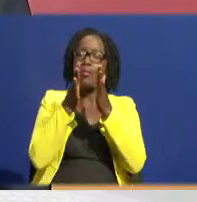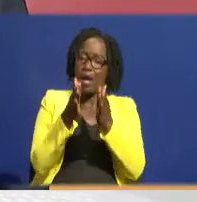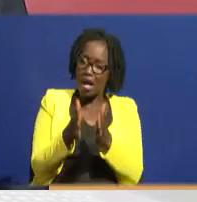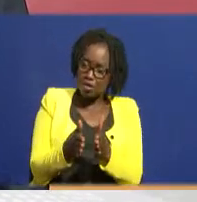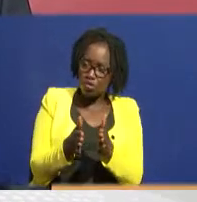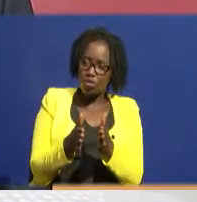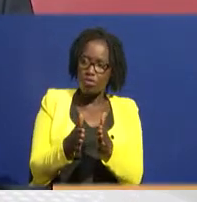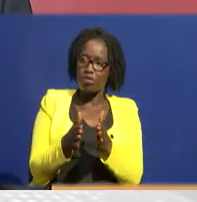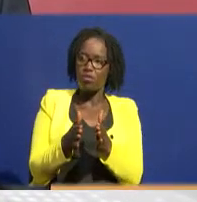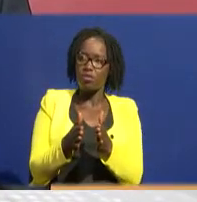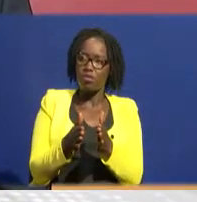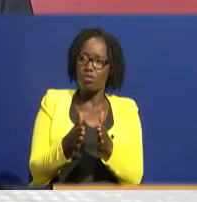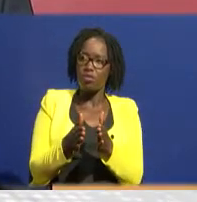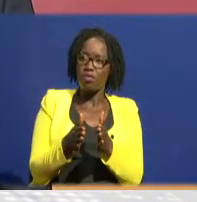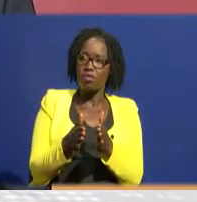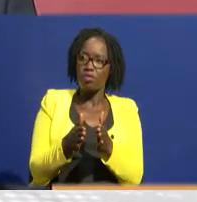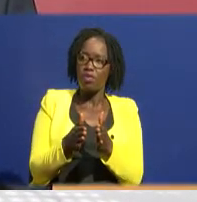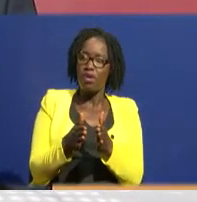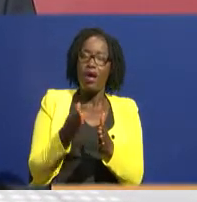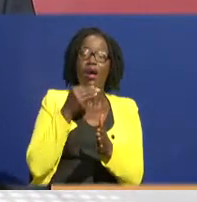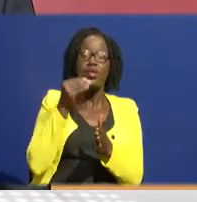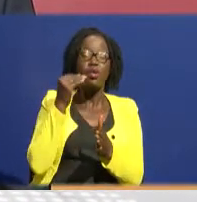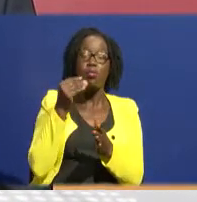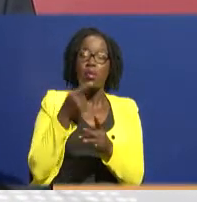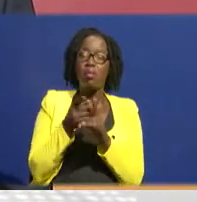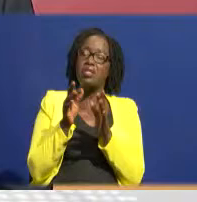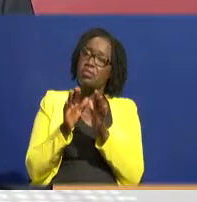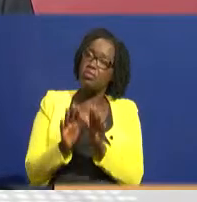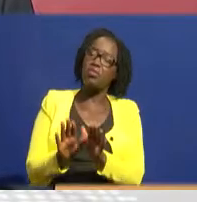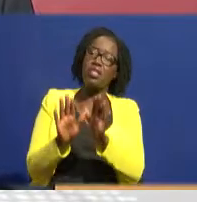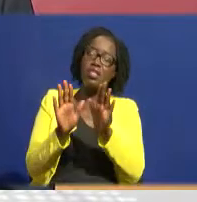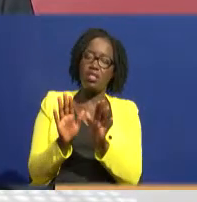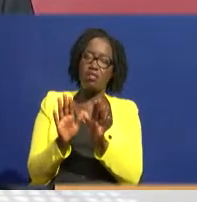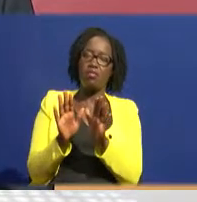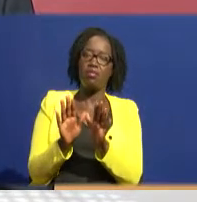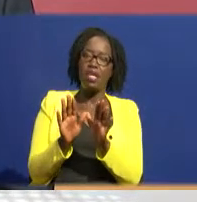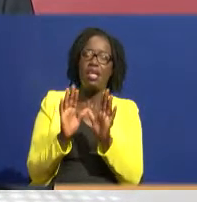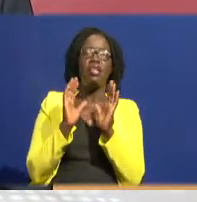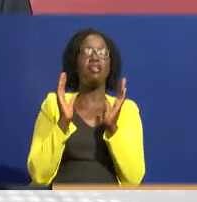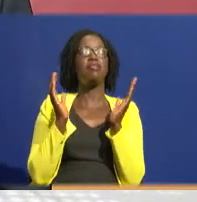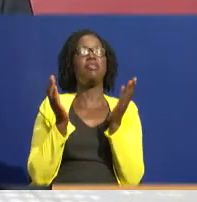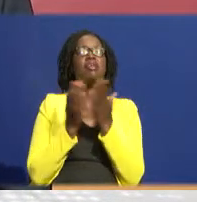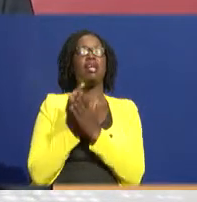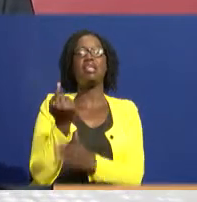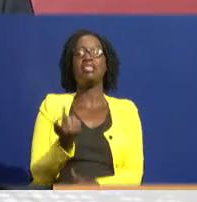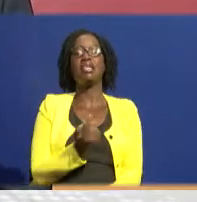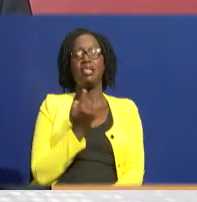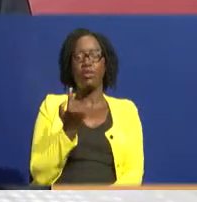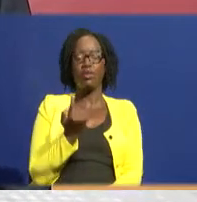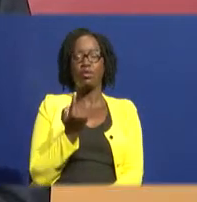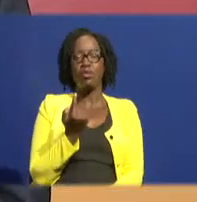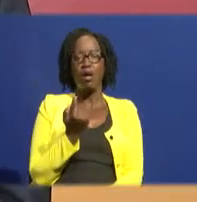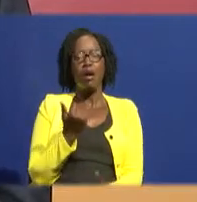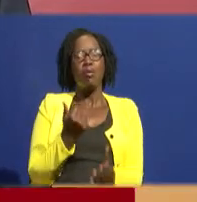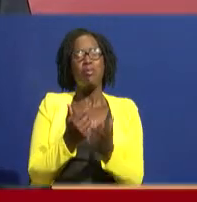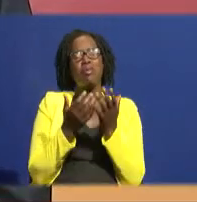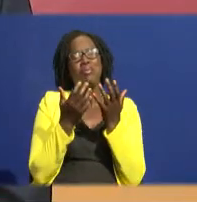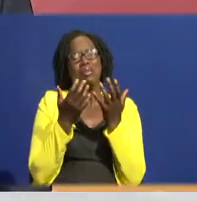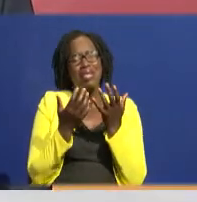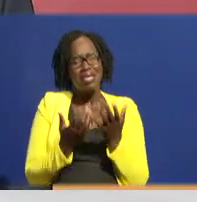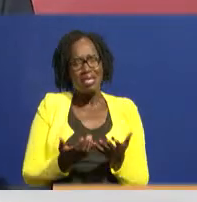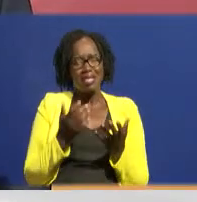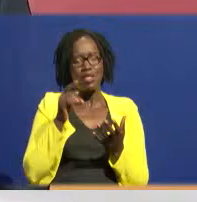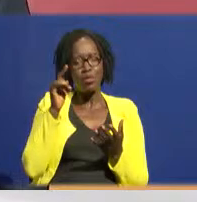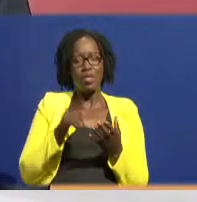a parental figure in whenever they're living. But when we just leave them to live in this world, the problem will be so huge that we cannot